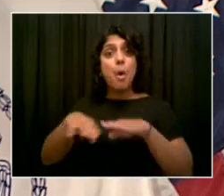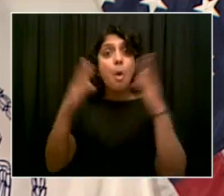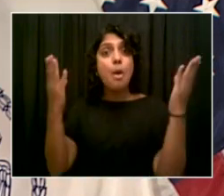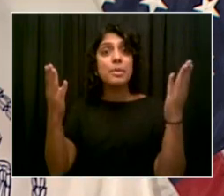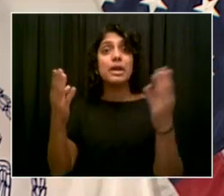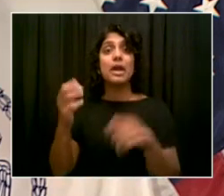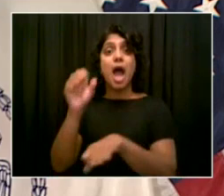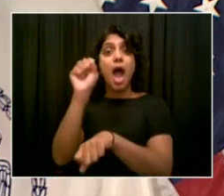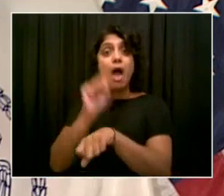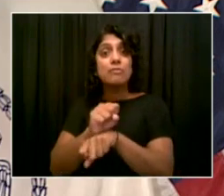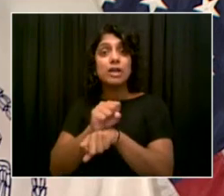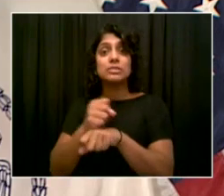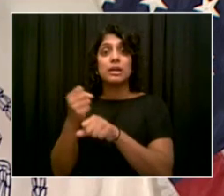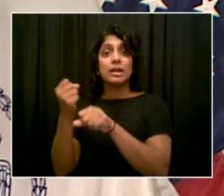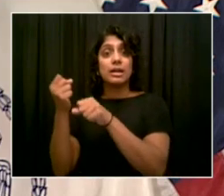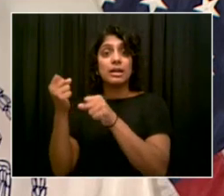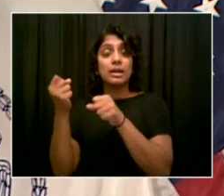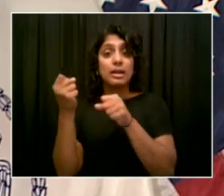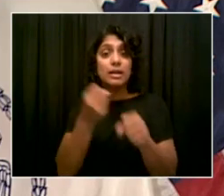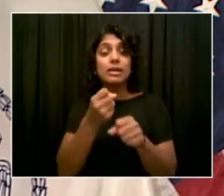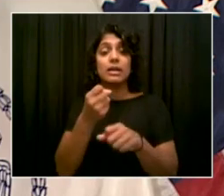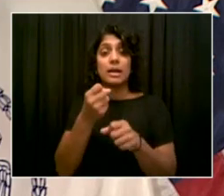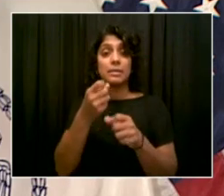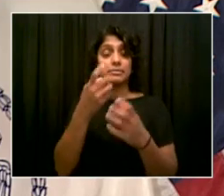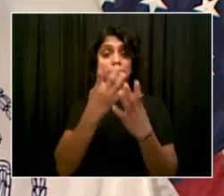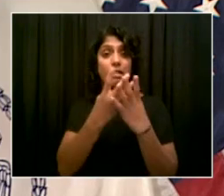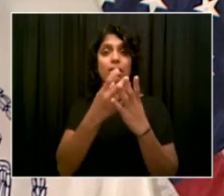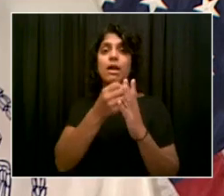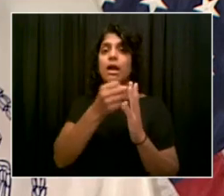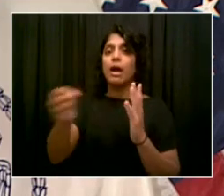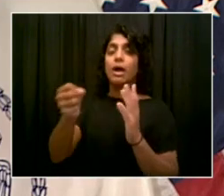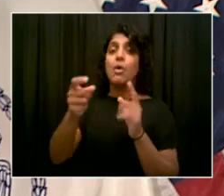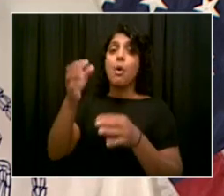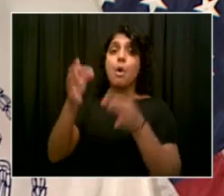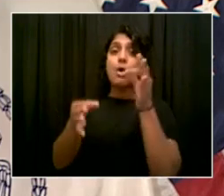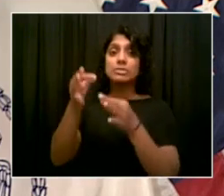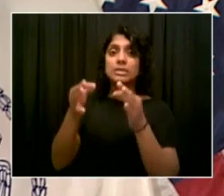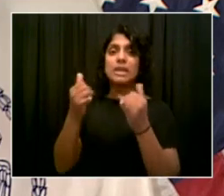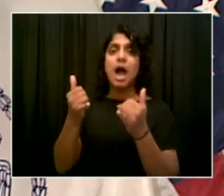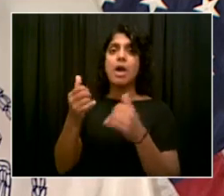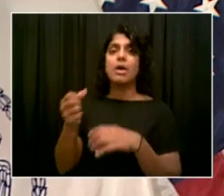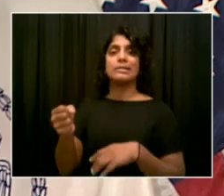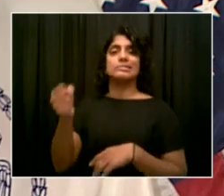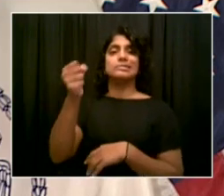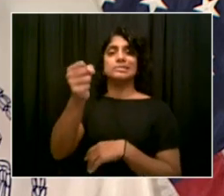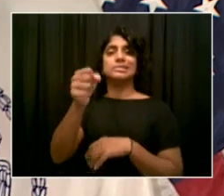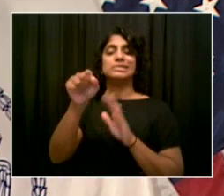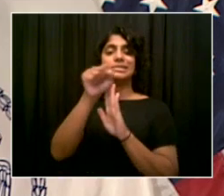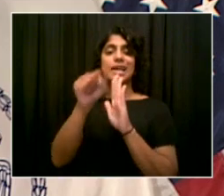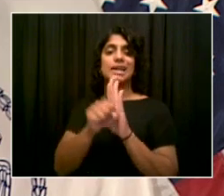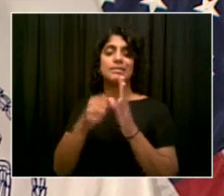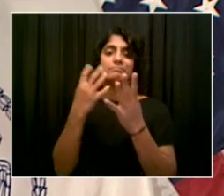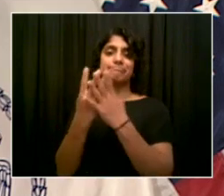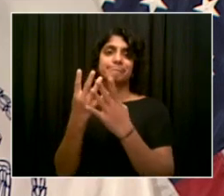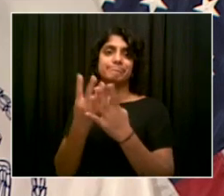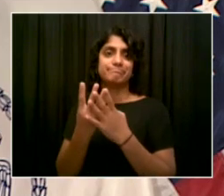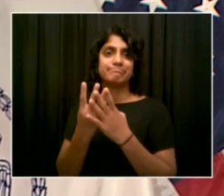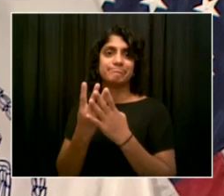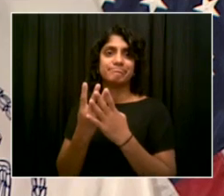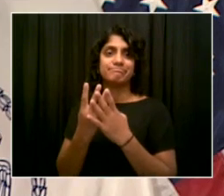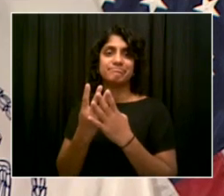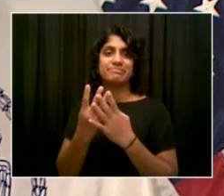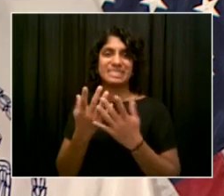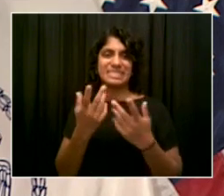state prison are now being moved out of our city jails. So we see some reasons for progress that I think are going to help a